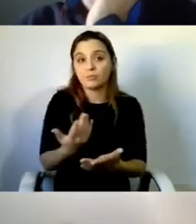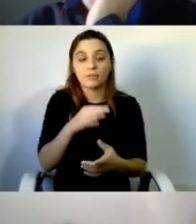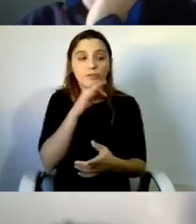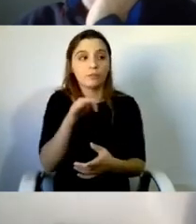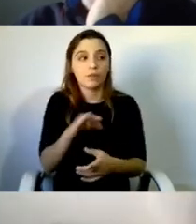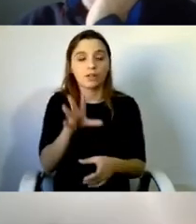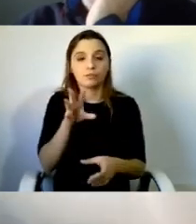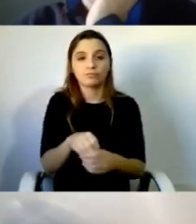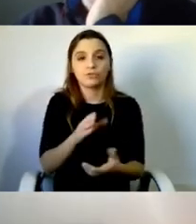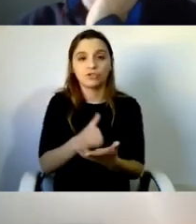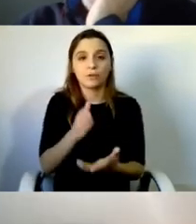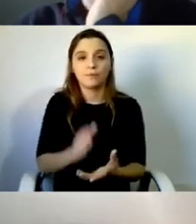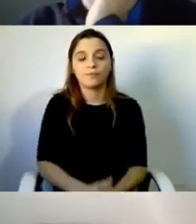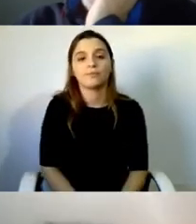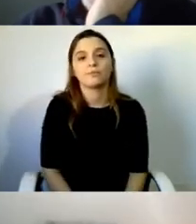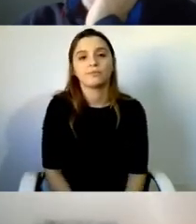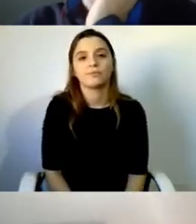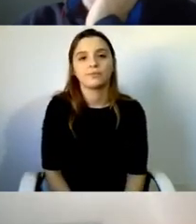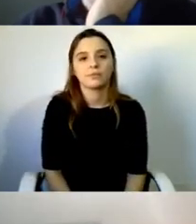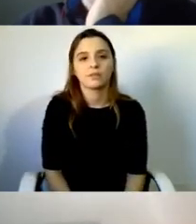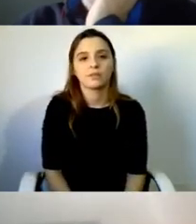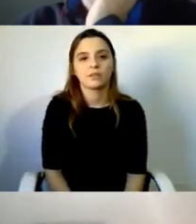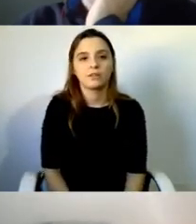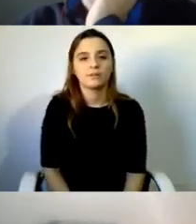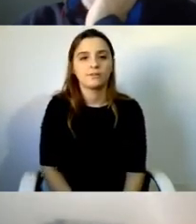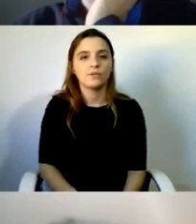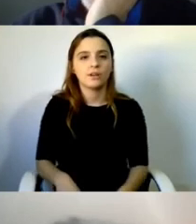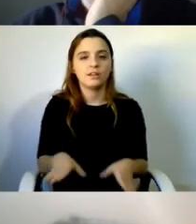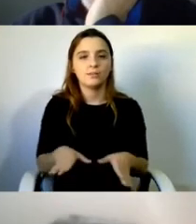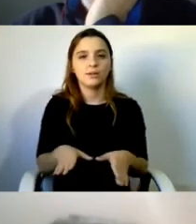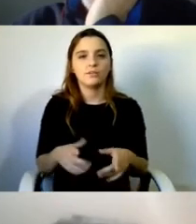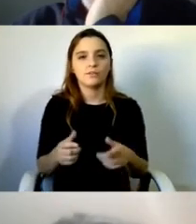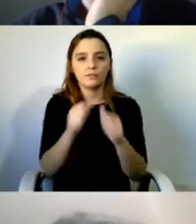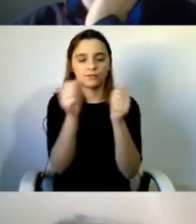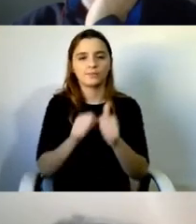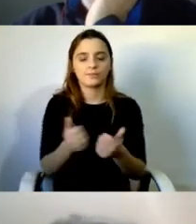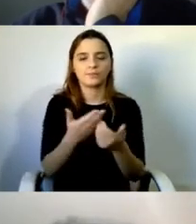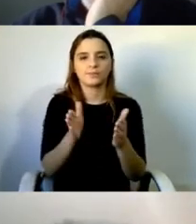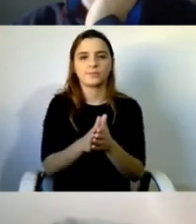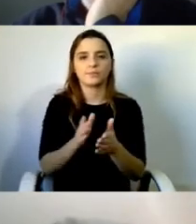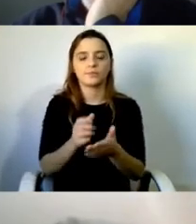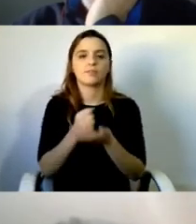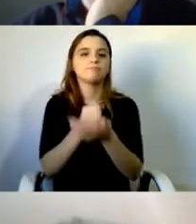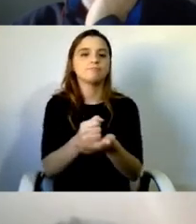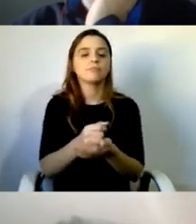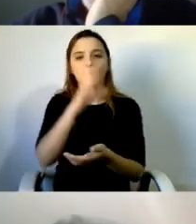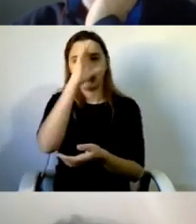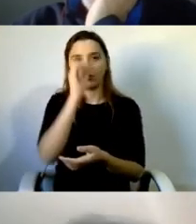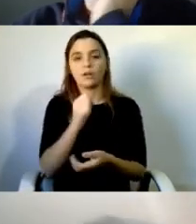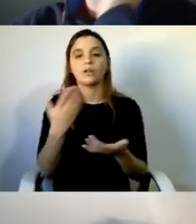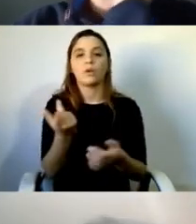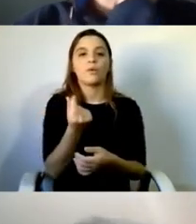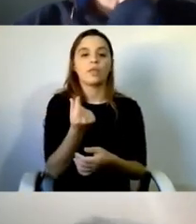The whole scheme is funded by the national government. So the personal assistance money